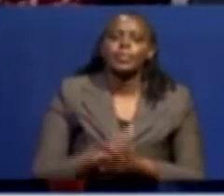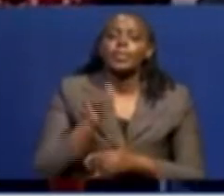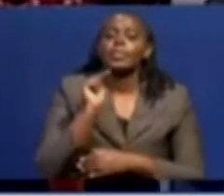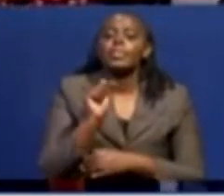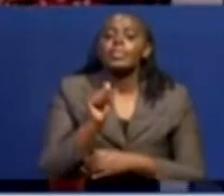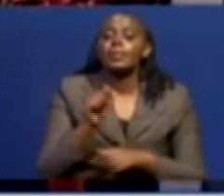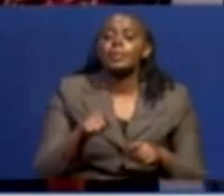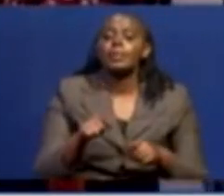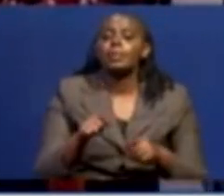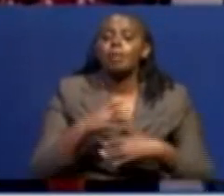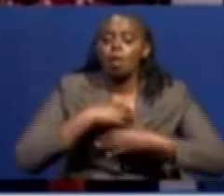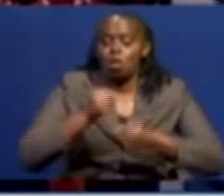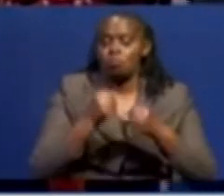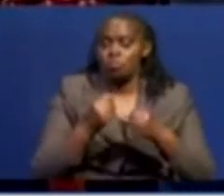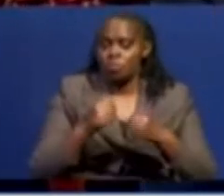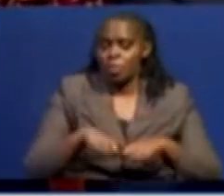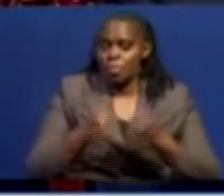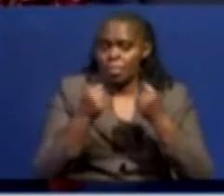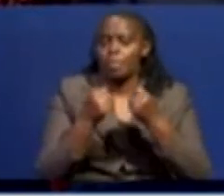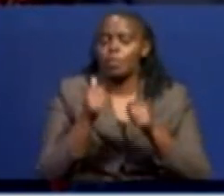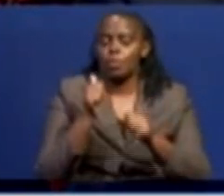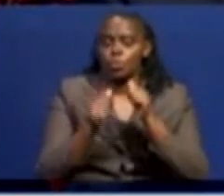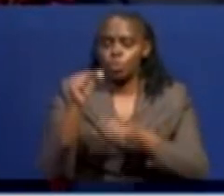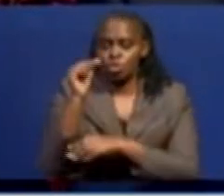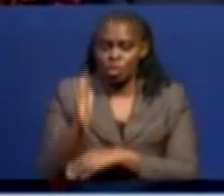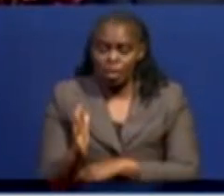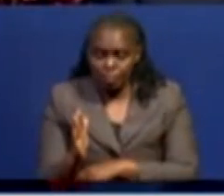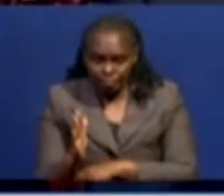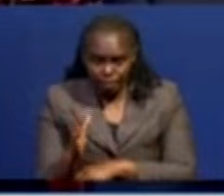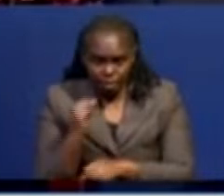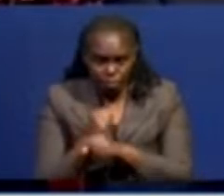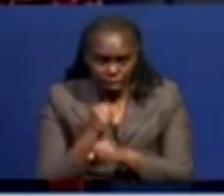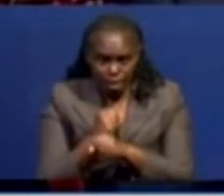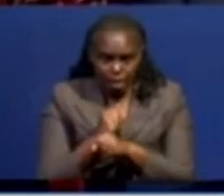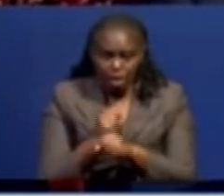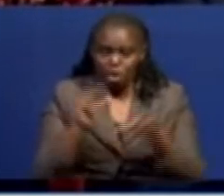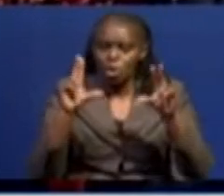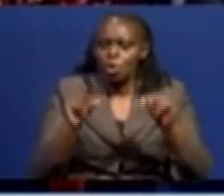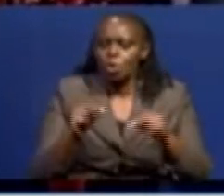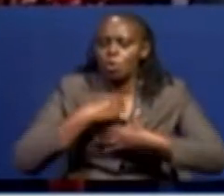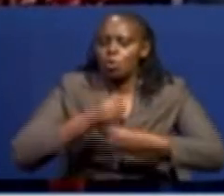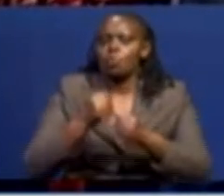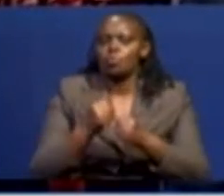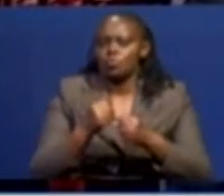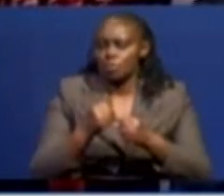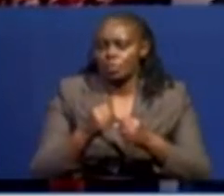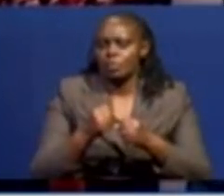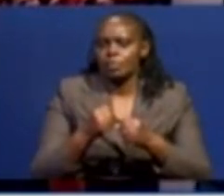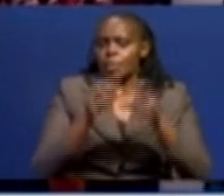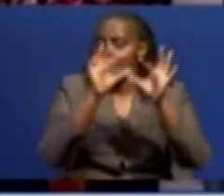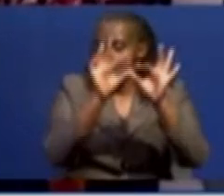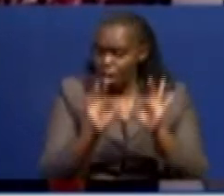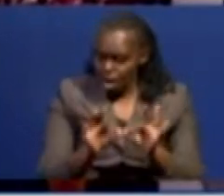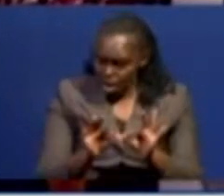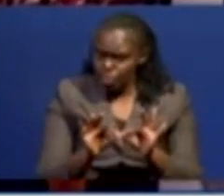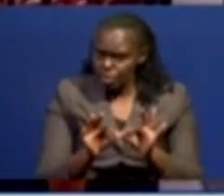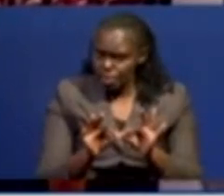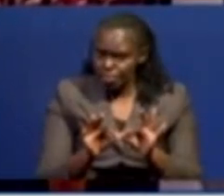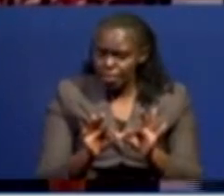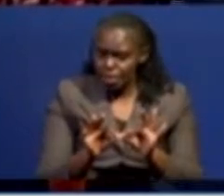Yes. Does that breathe again confidence in the manner in which the governor executes her functions? No. Does it call